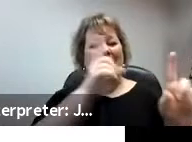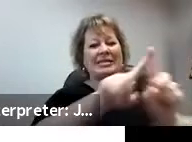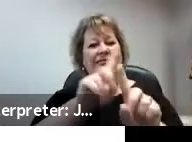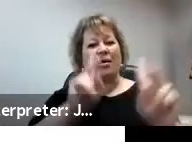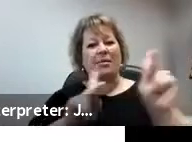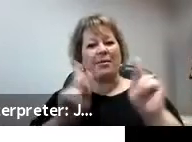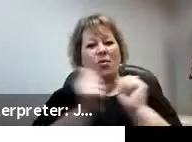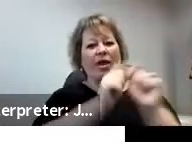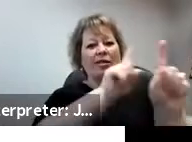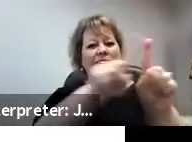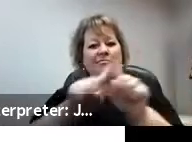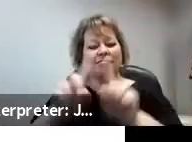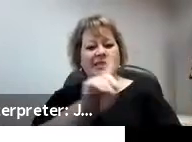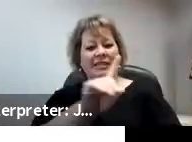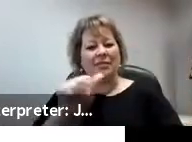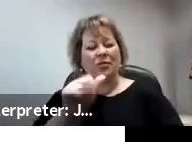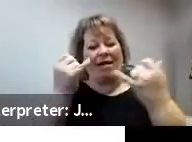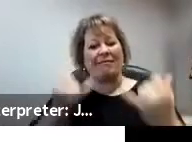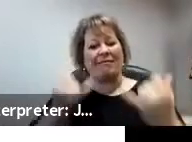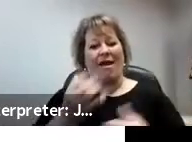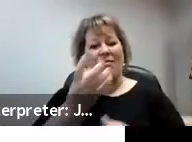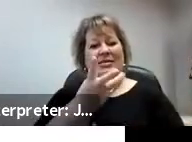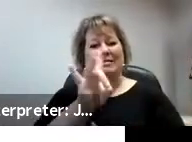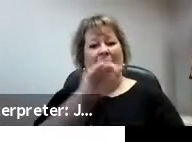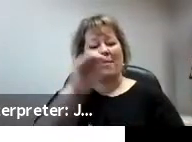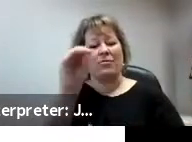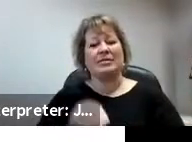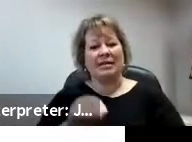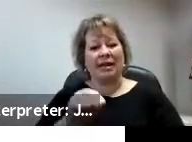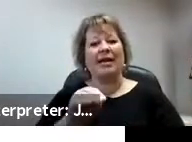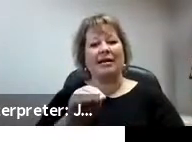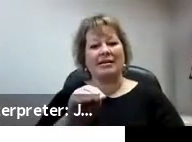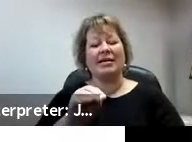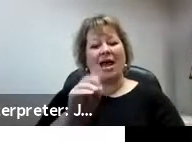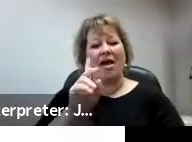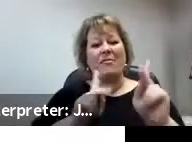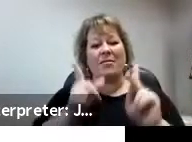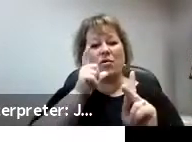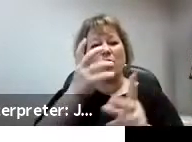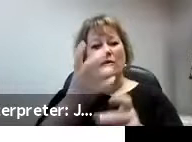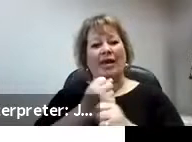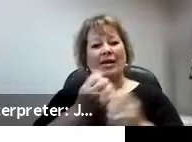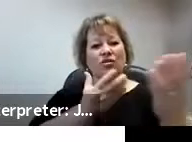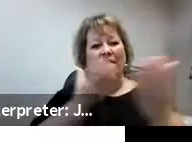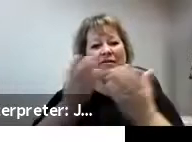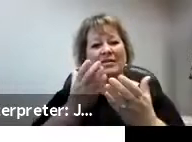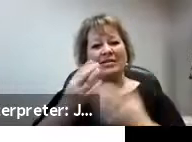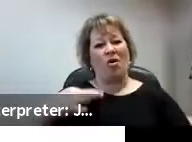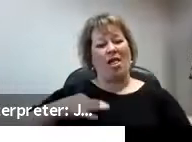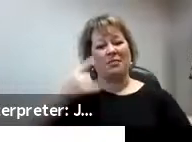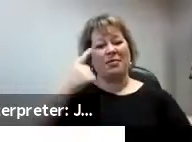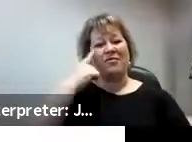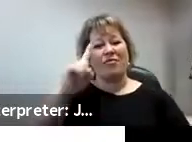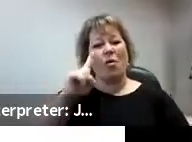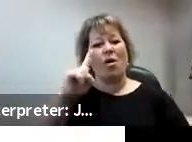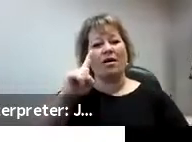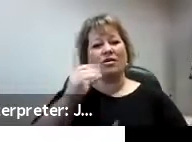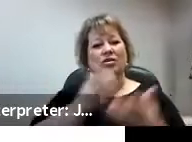Currently, 68% of the consumers being served by vocational rehabilitation services are eligible due to a